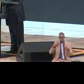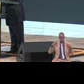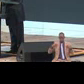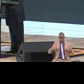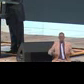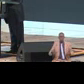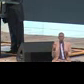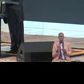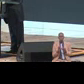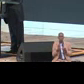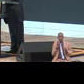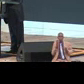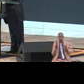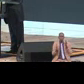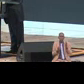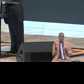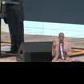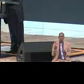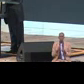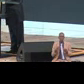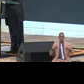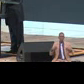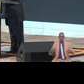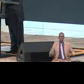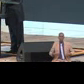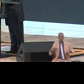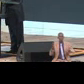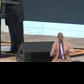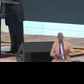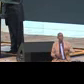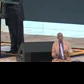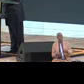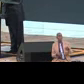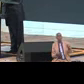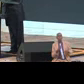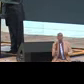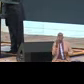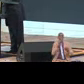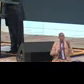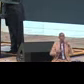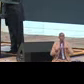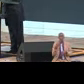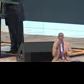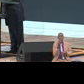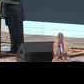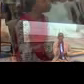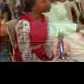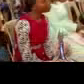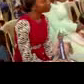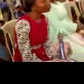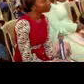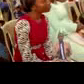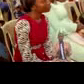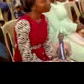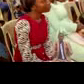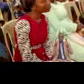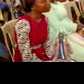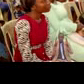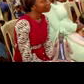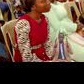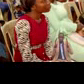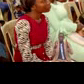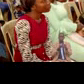the dainties of Babylon. And when he blesses our bread and our water, look up here so I